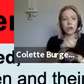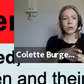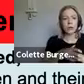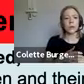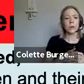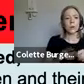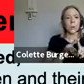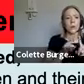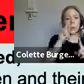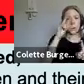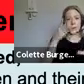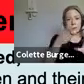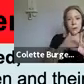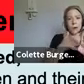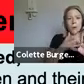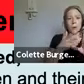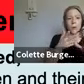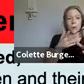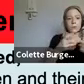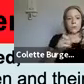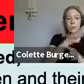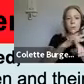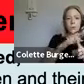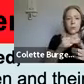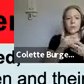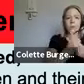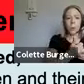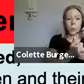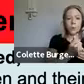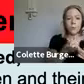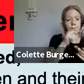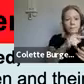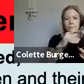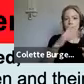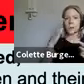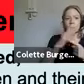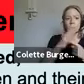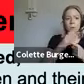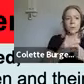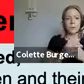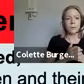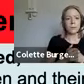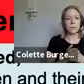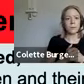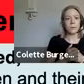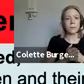for early learning are all equally important. Early childhood